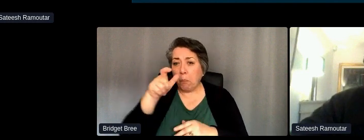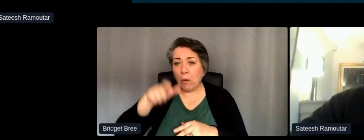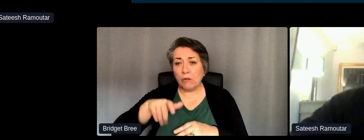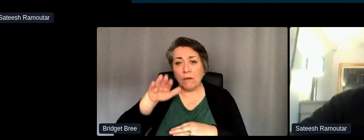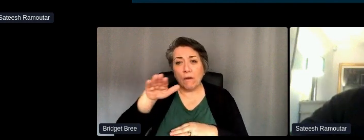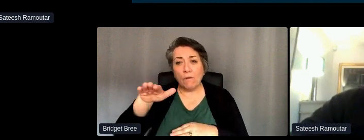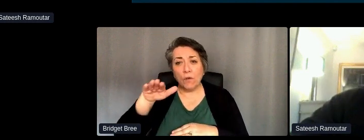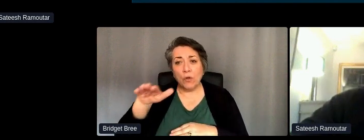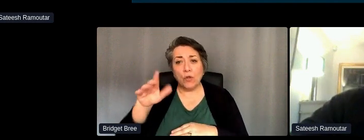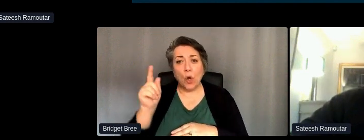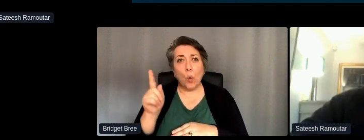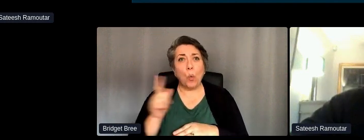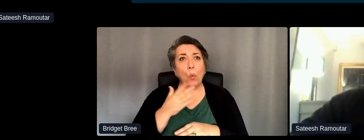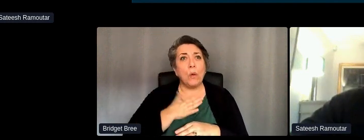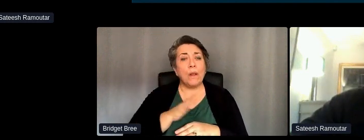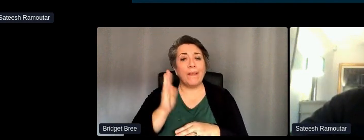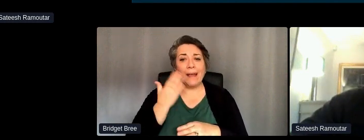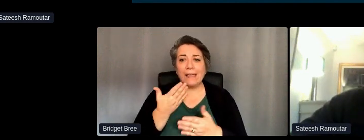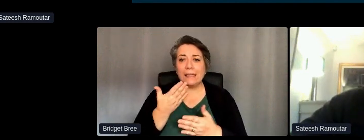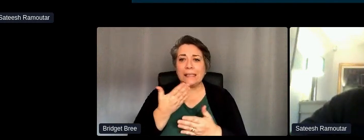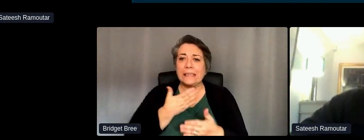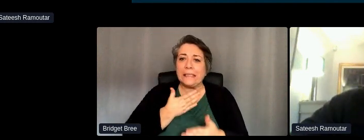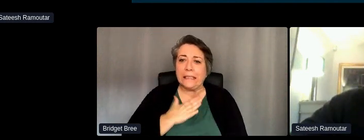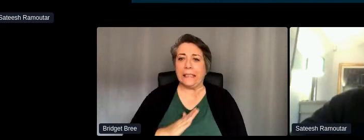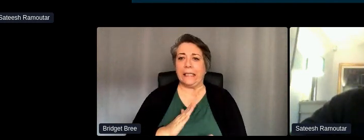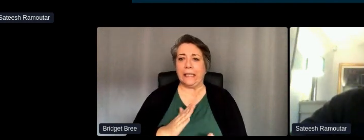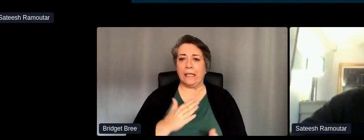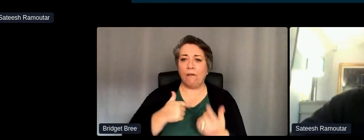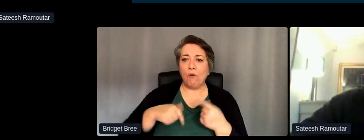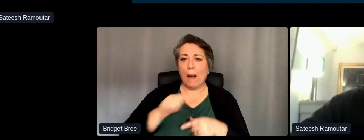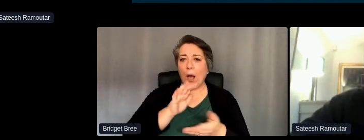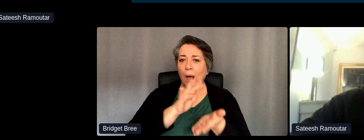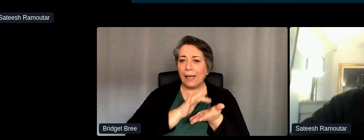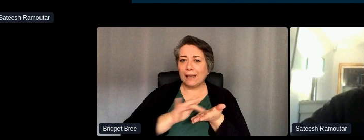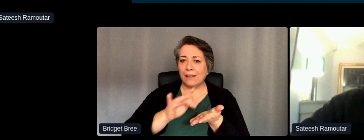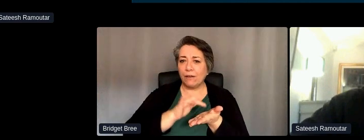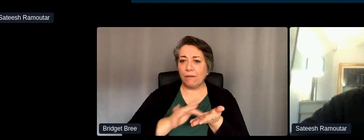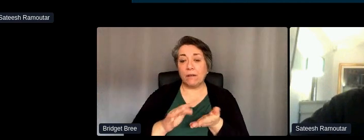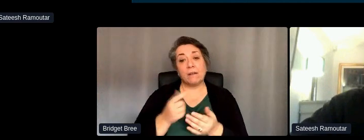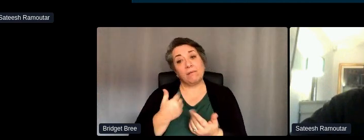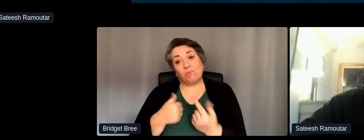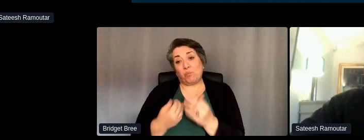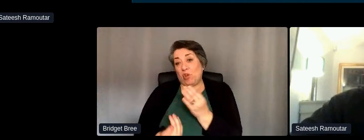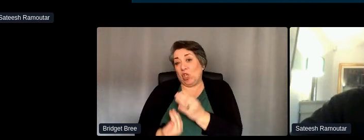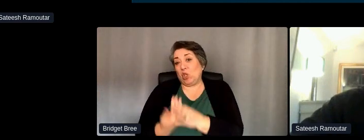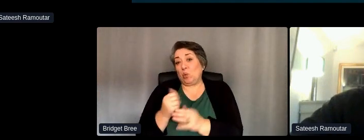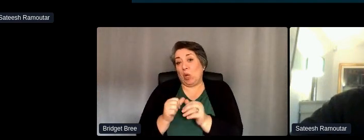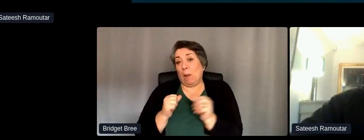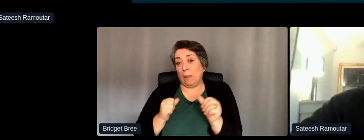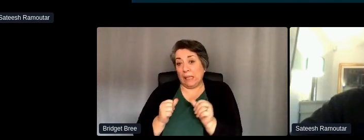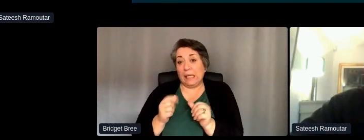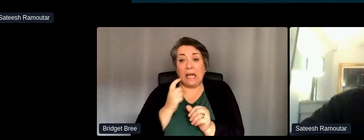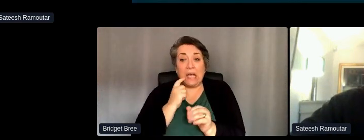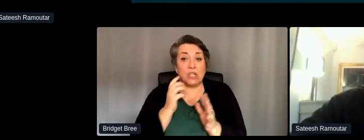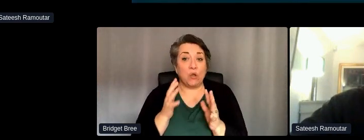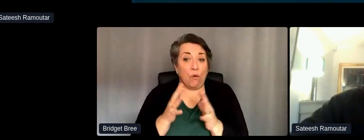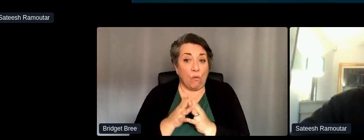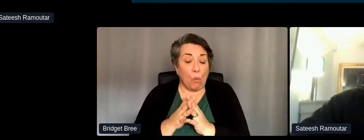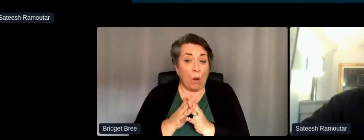new company. We launched last year. Our software is continually under development.